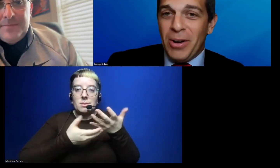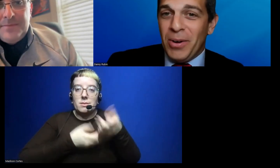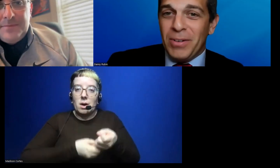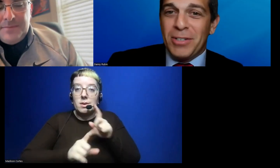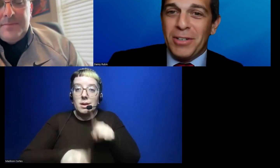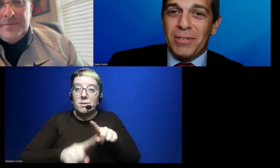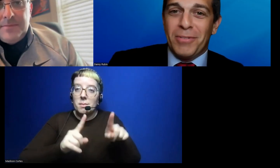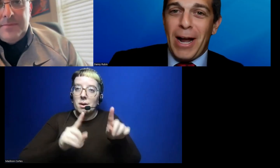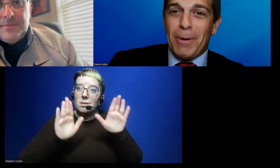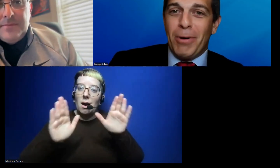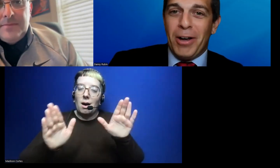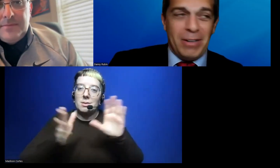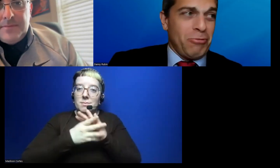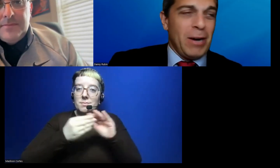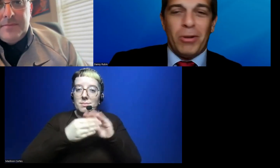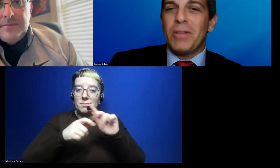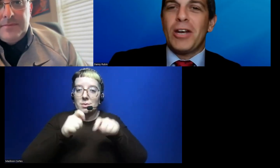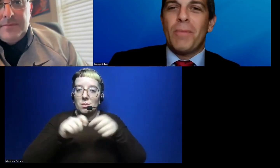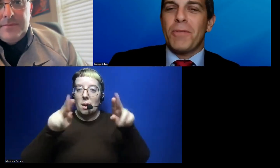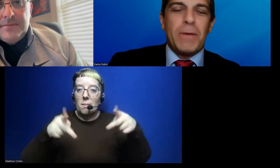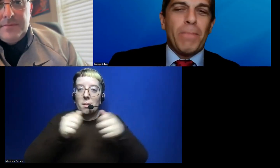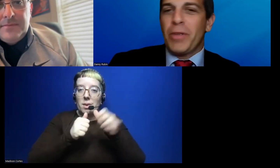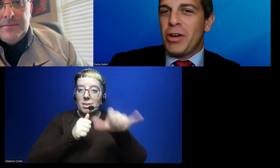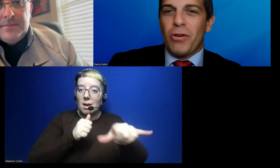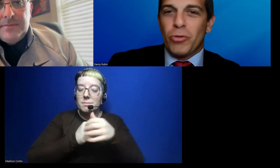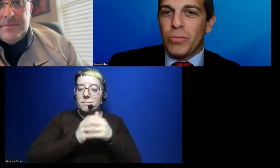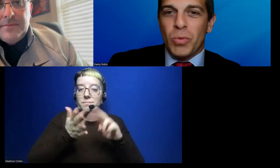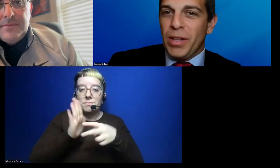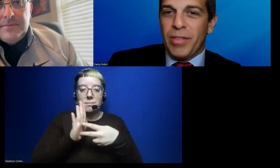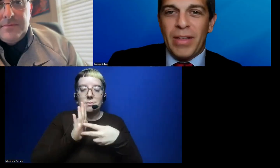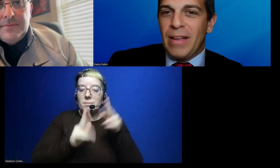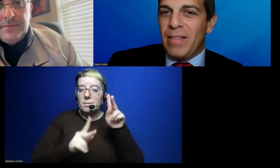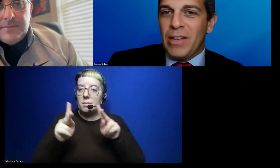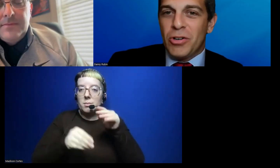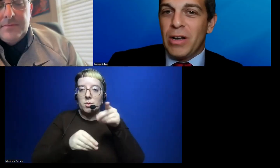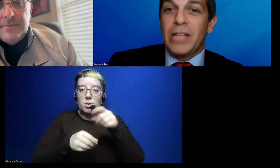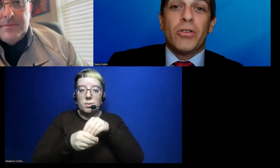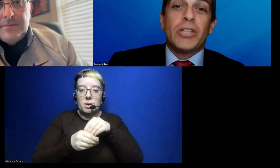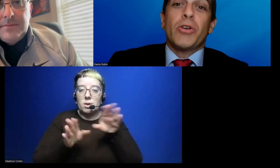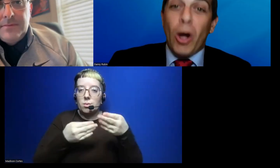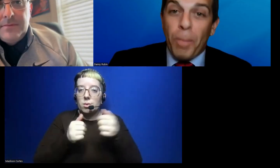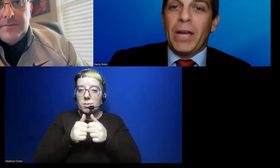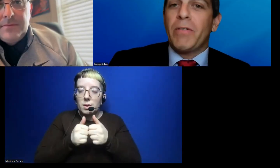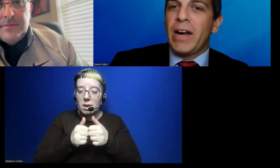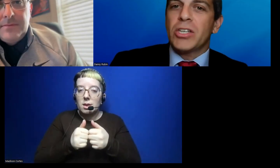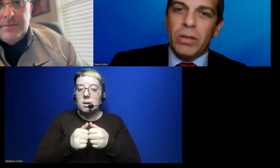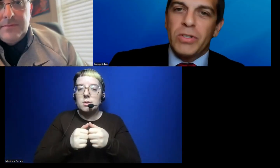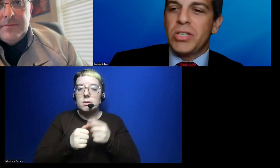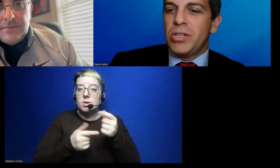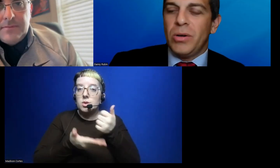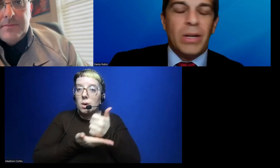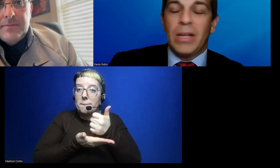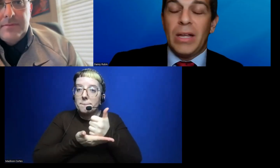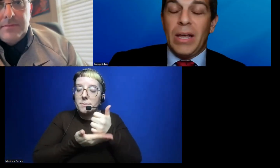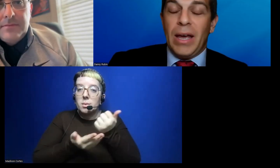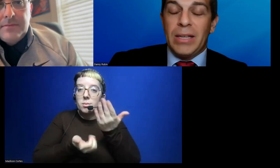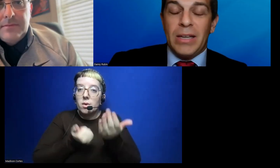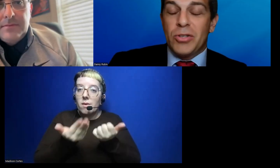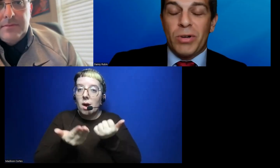awesome anecdote to wrap up on. Incredible. I mean, the people that you're in rooms with that you're helping, providing services